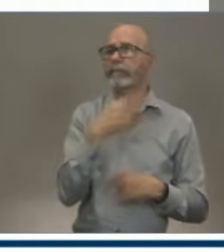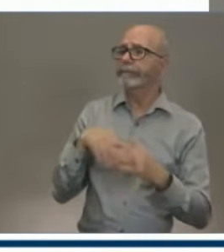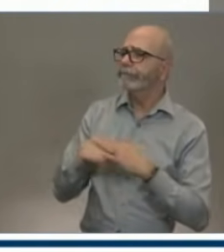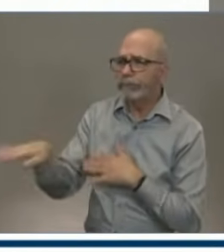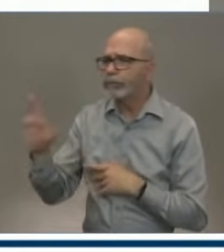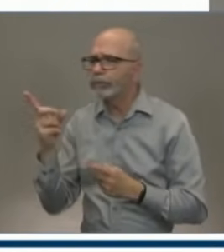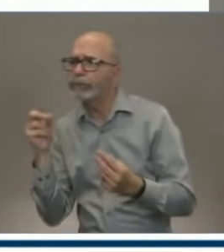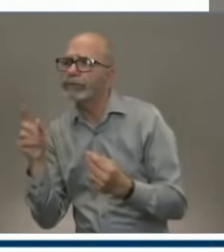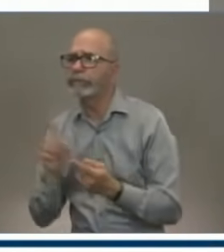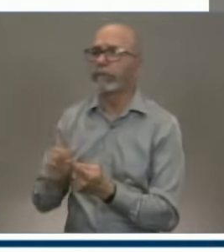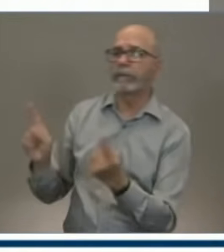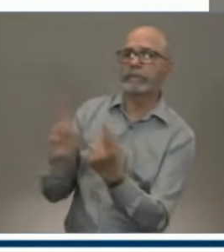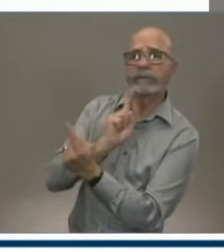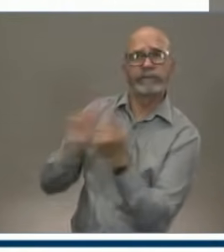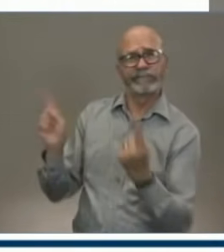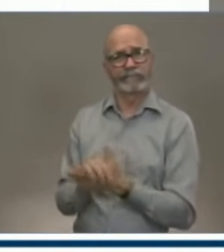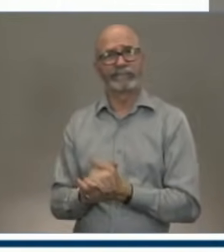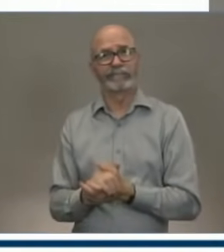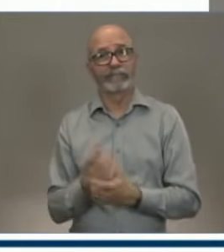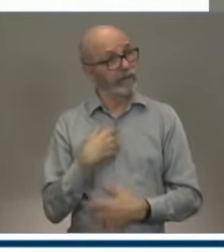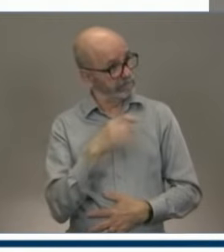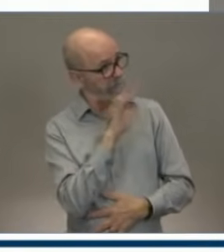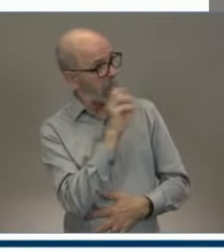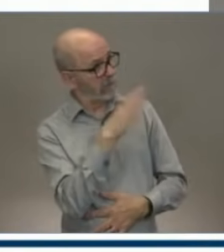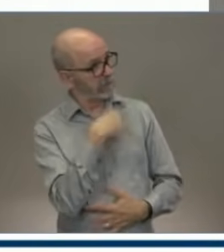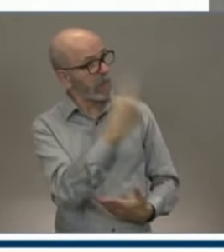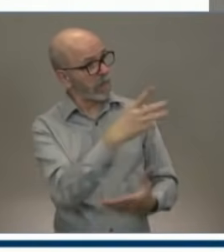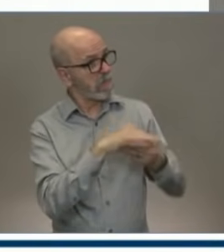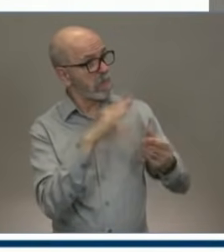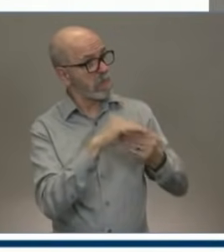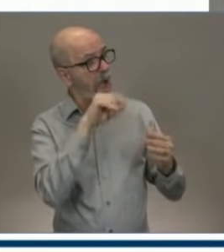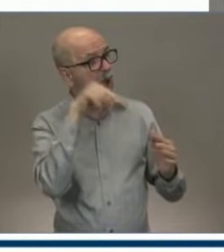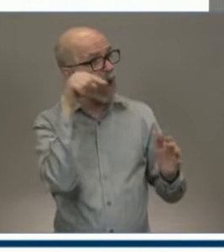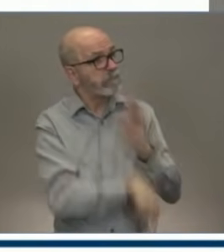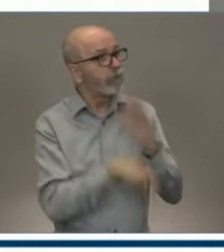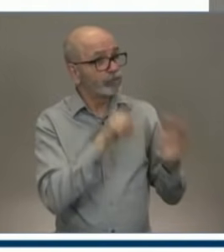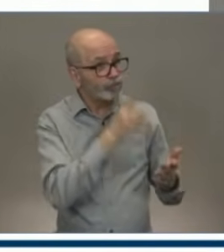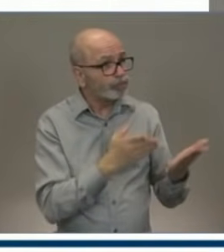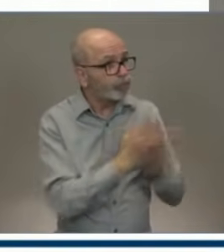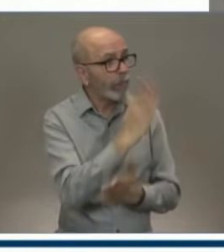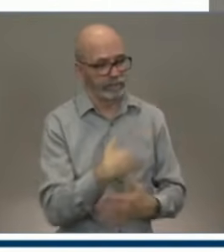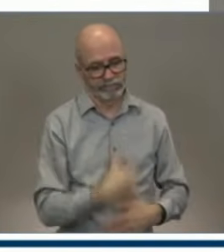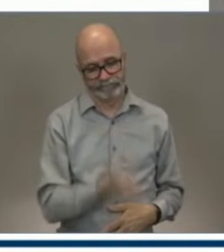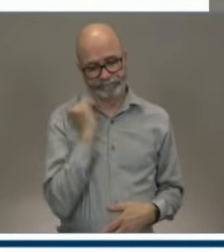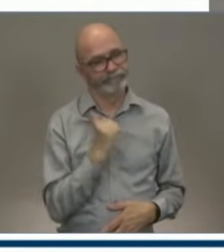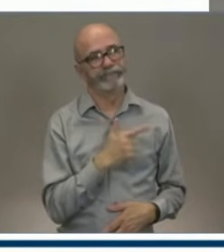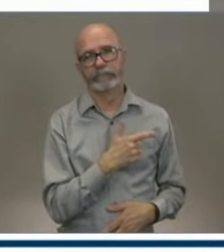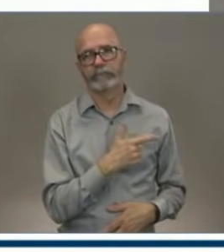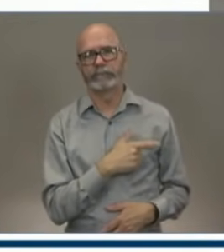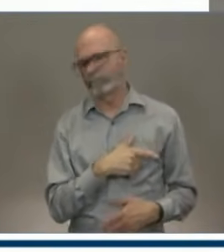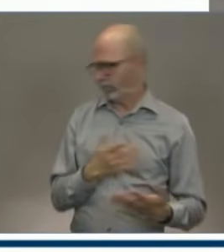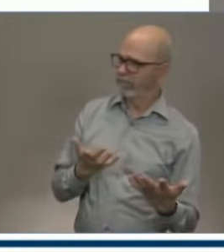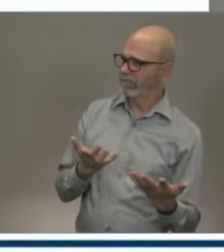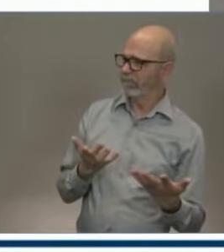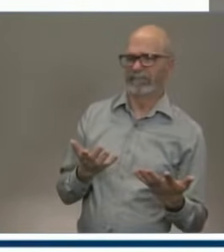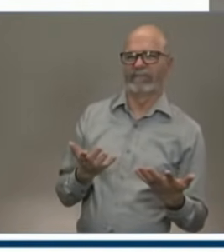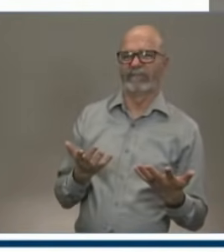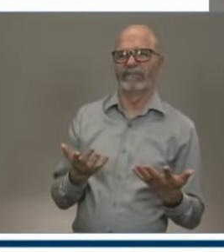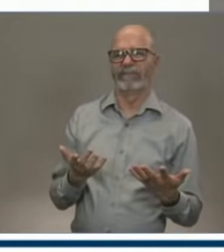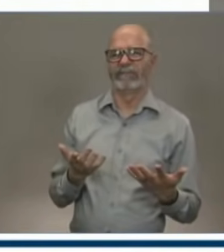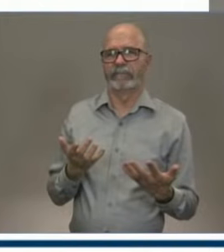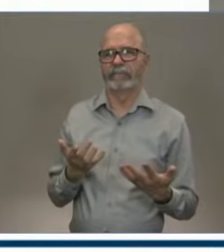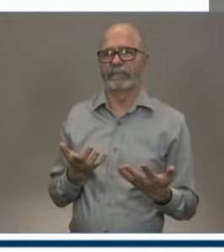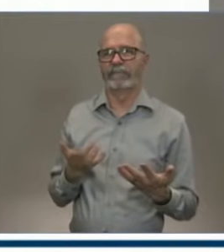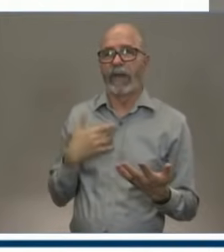in contact with. And this lack of information has delayed investigations and is leaving more time for the virus to